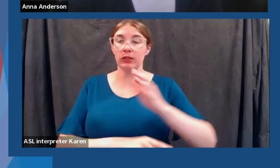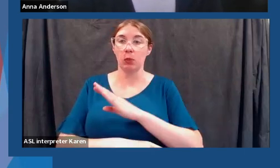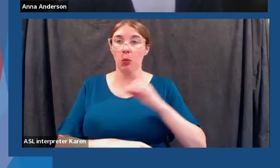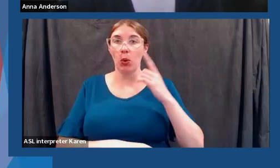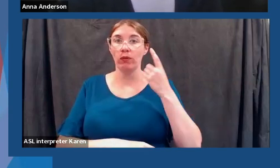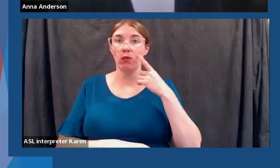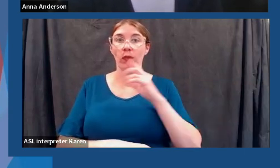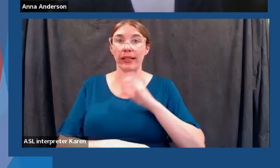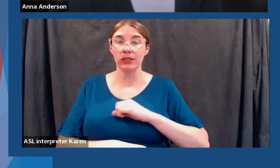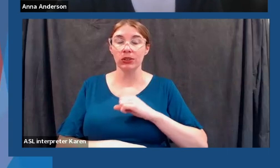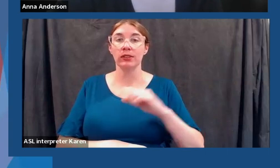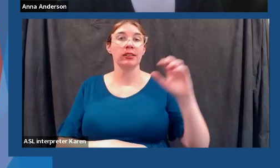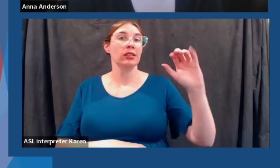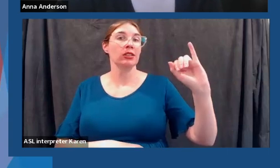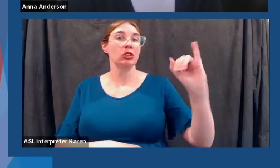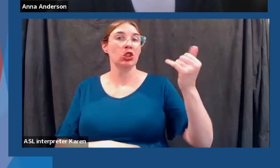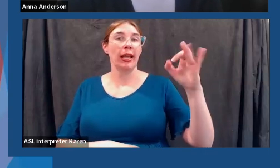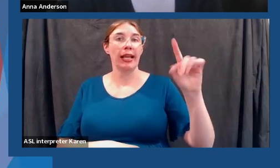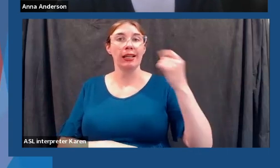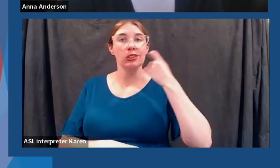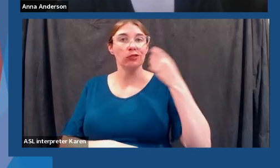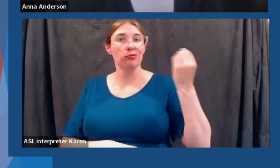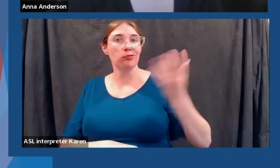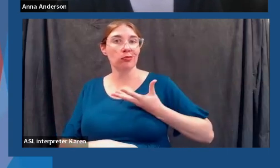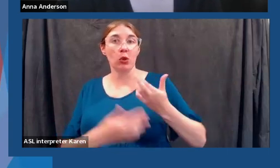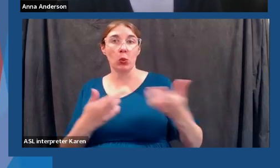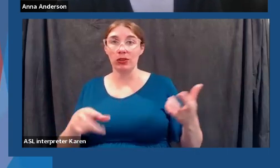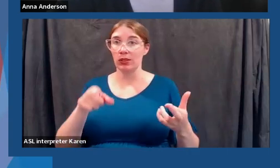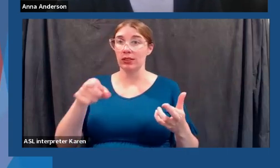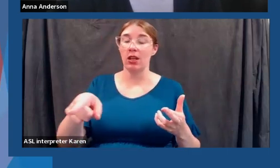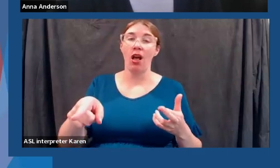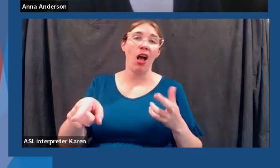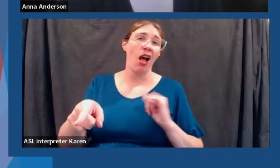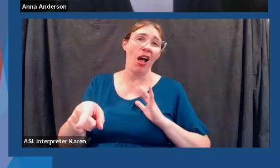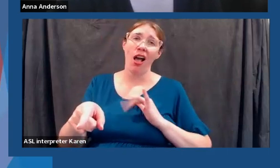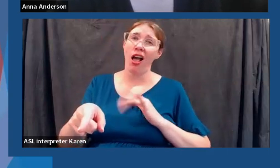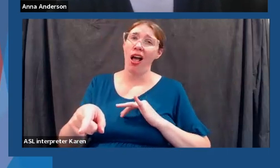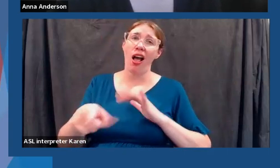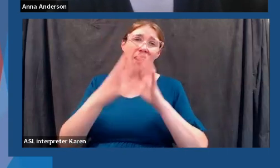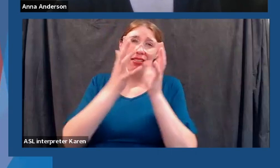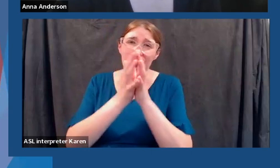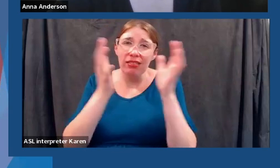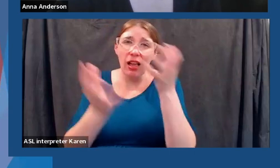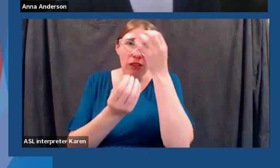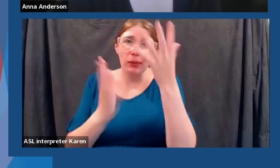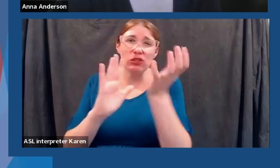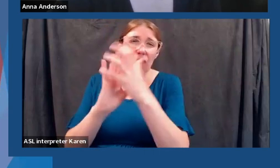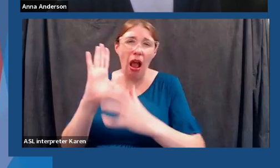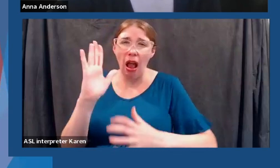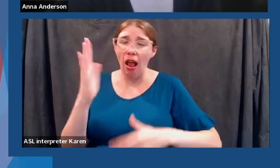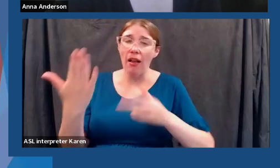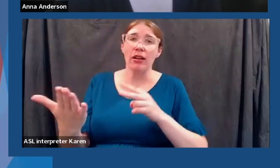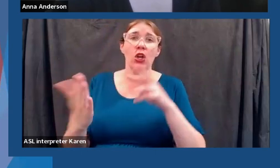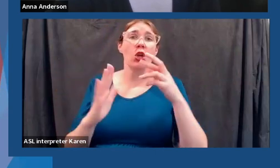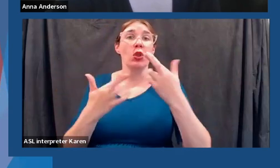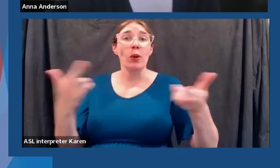this resource by Janet very recently, and it's comprehensive, and it's just a wonderful resource, easily